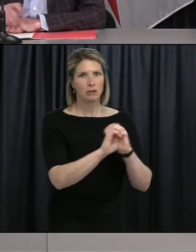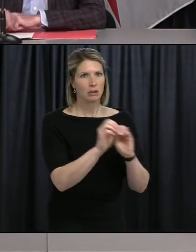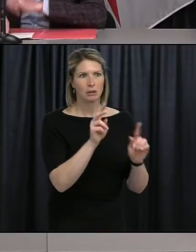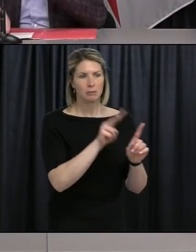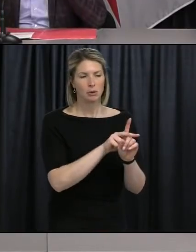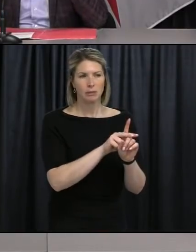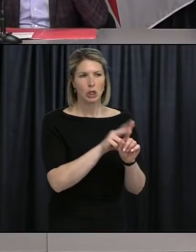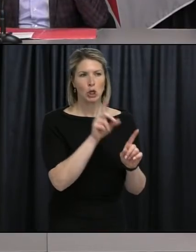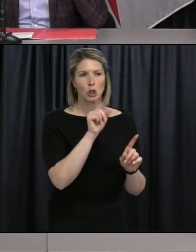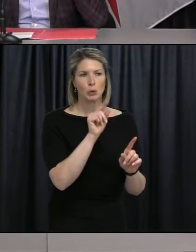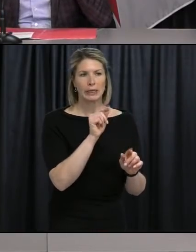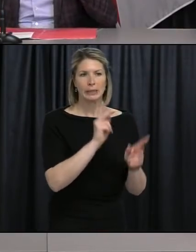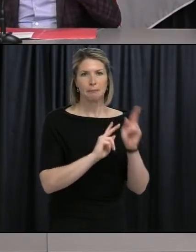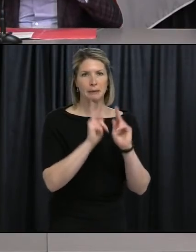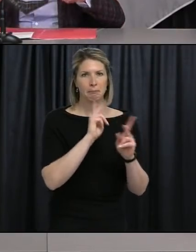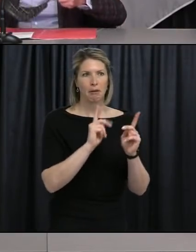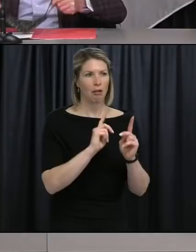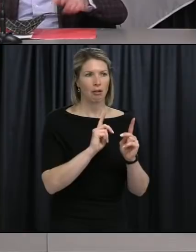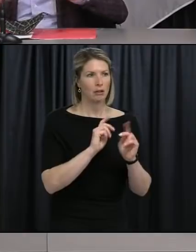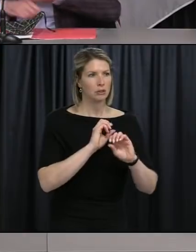happening?